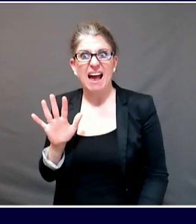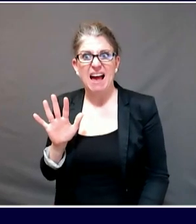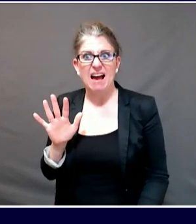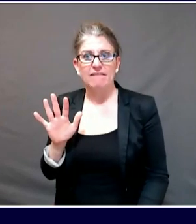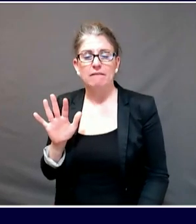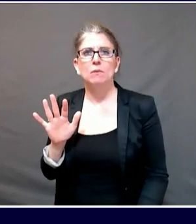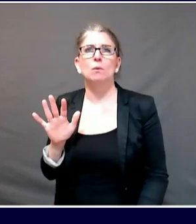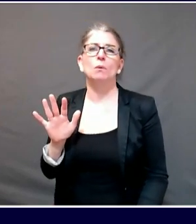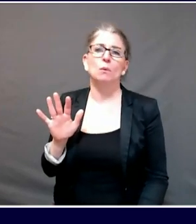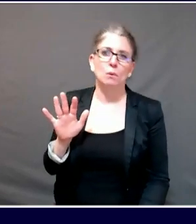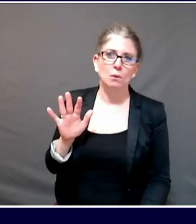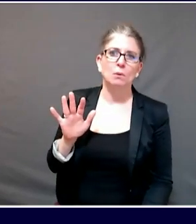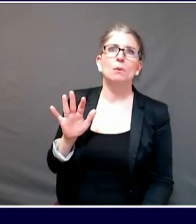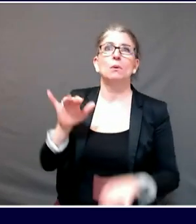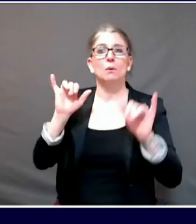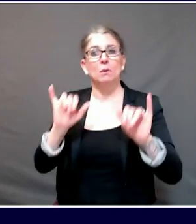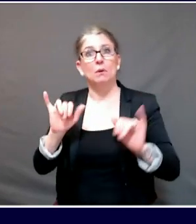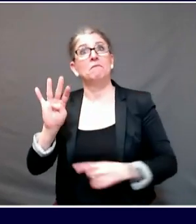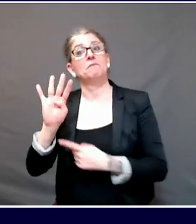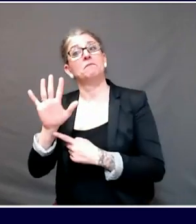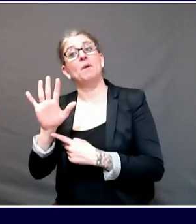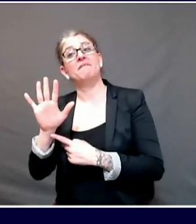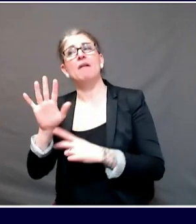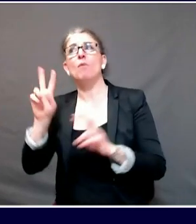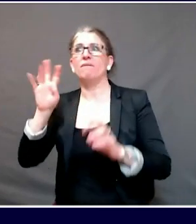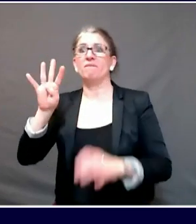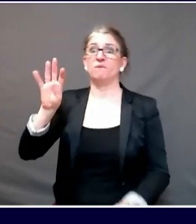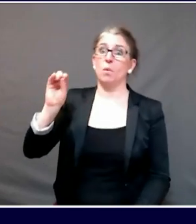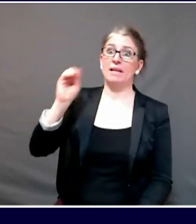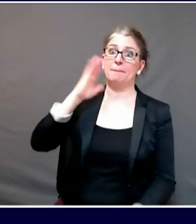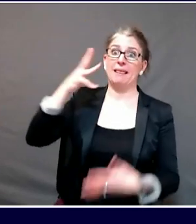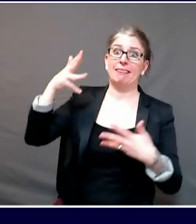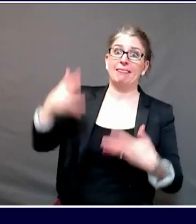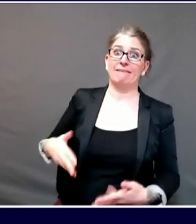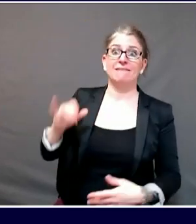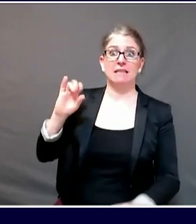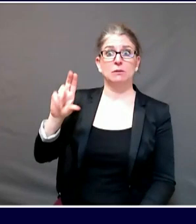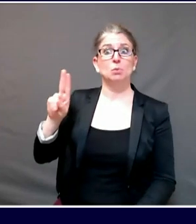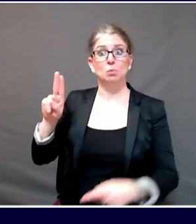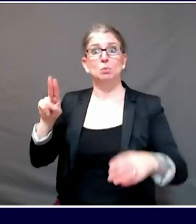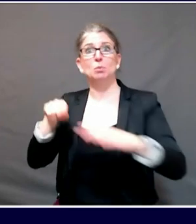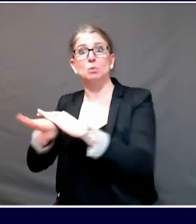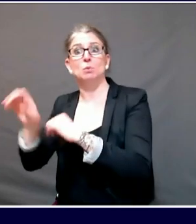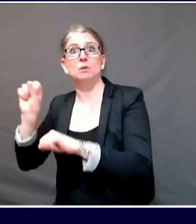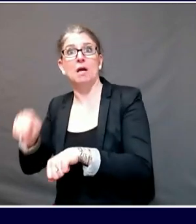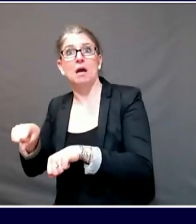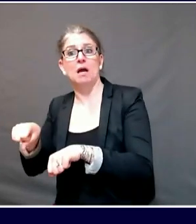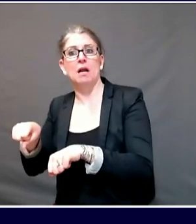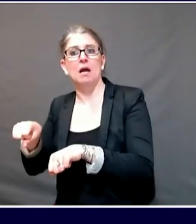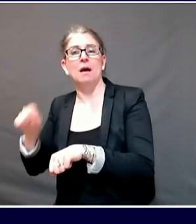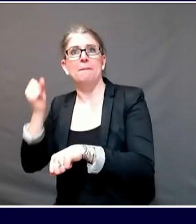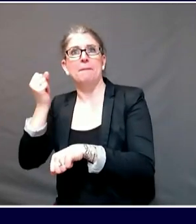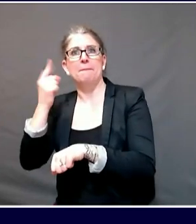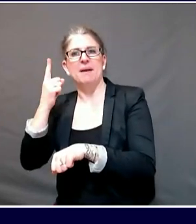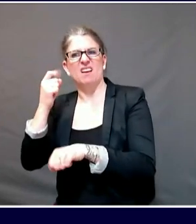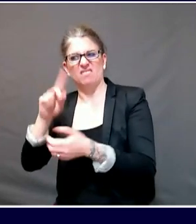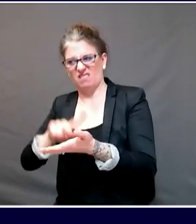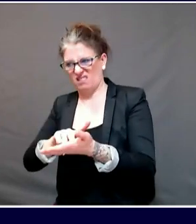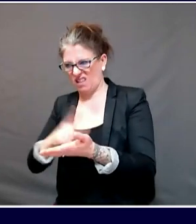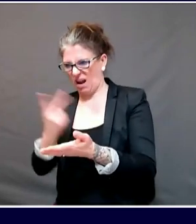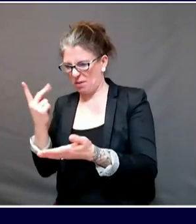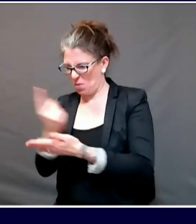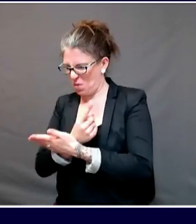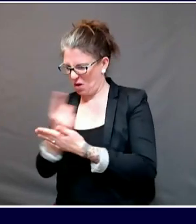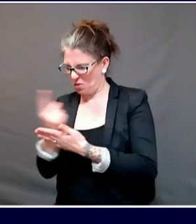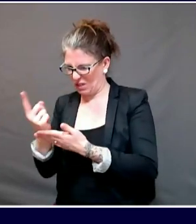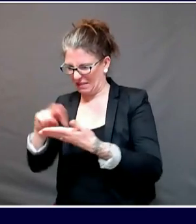that rapid expansion of critical care patients would be a definite sign. So those are the signs that we're looking for and in order to